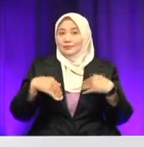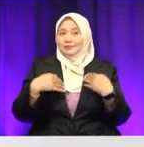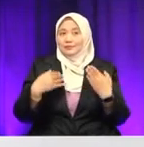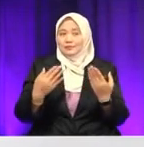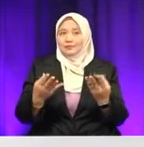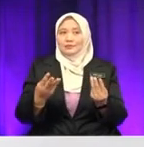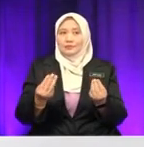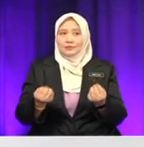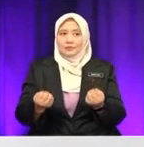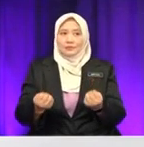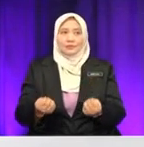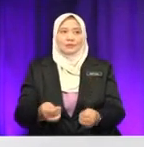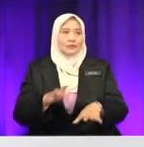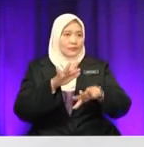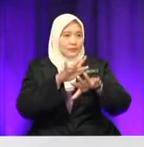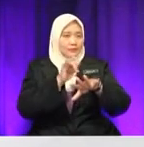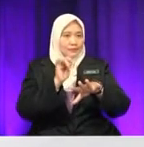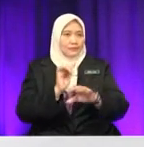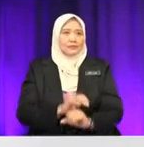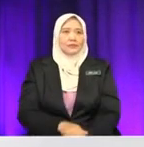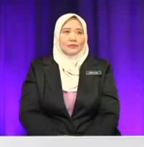you, Muhammad Hasif?